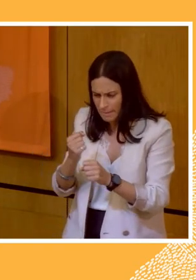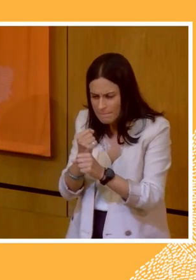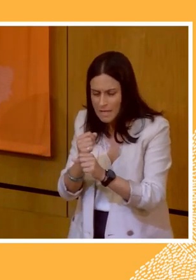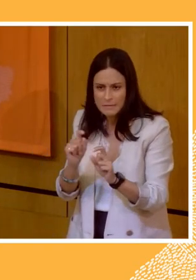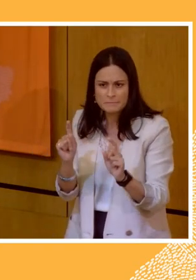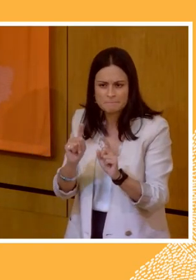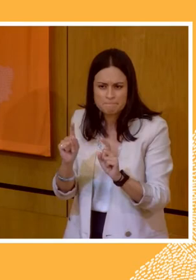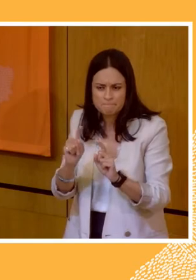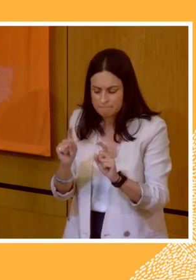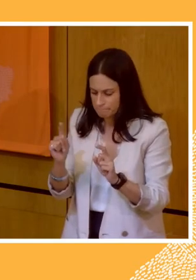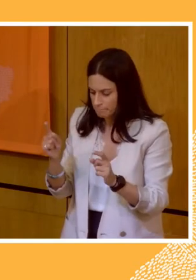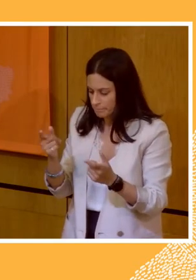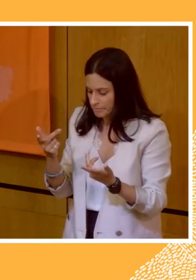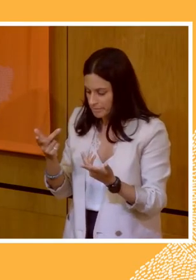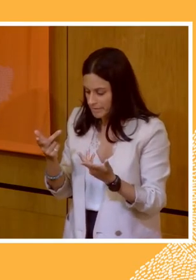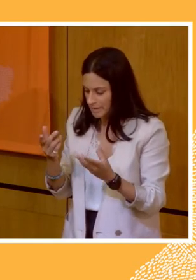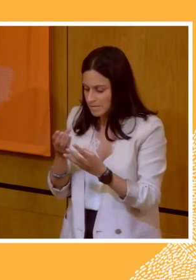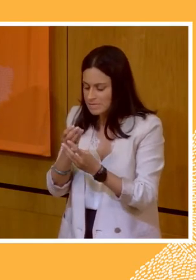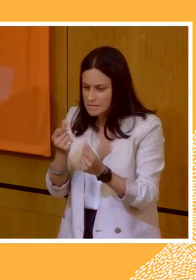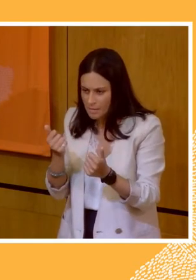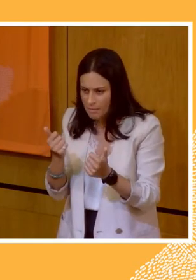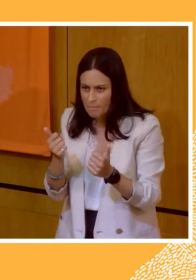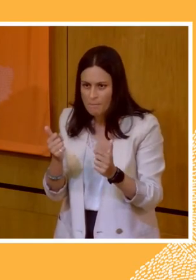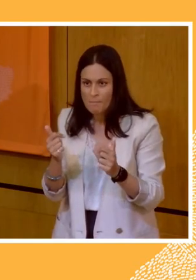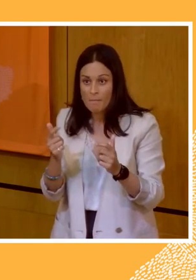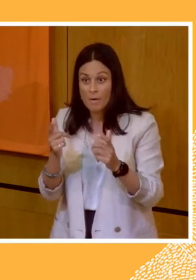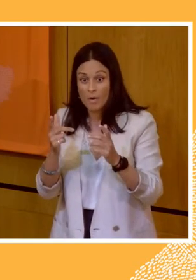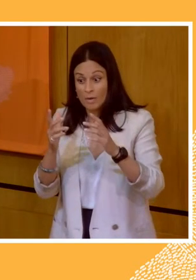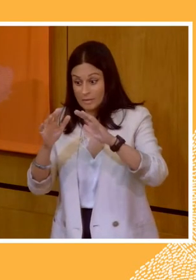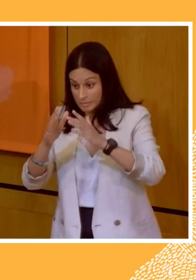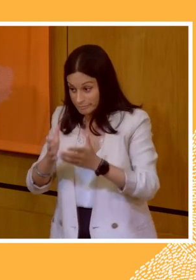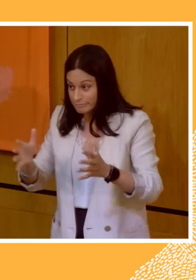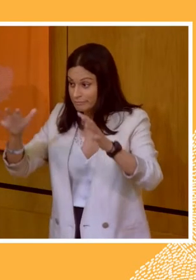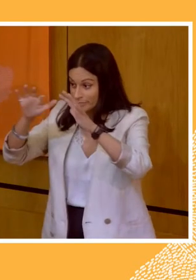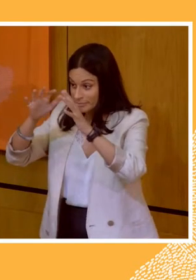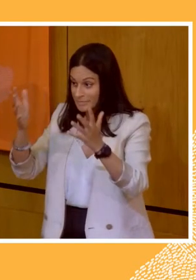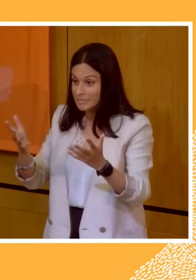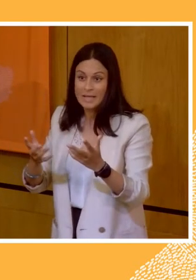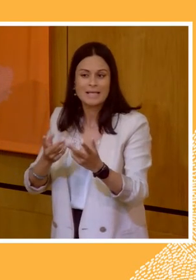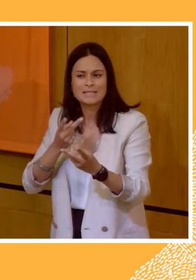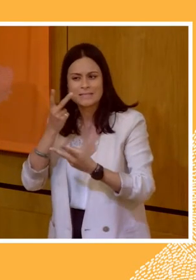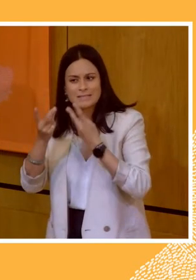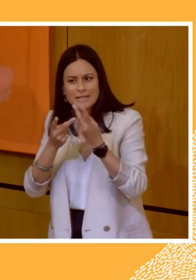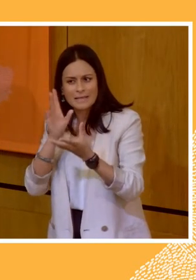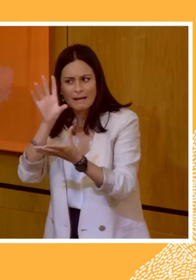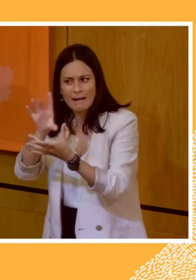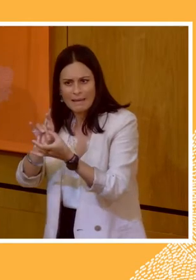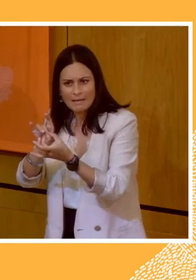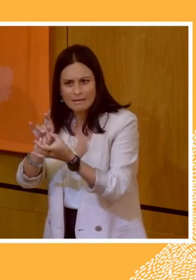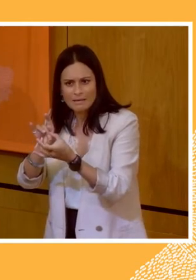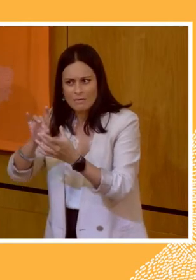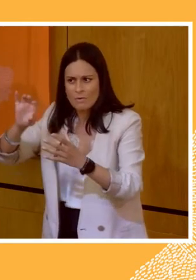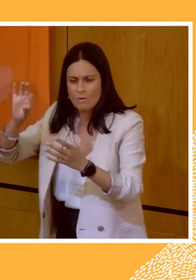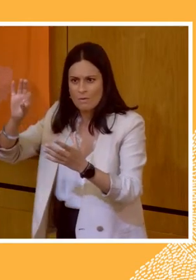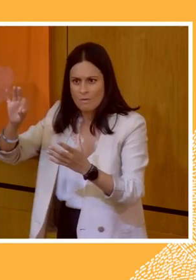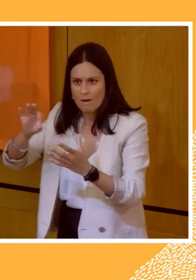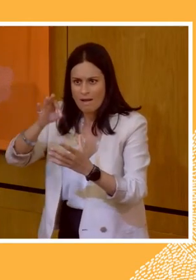some singing to the hive. Yeah, before now, he